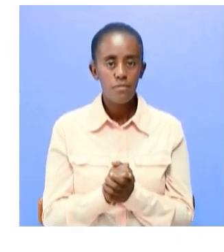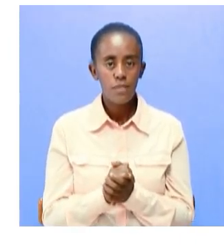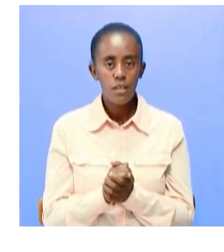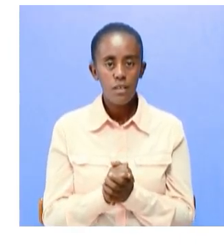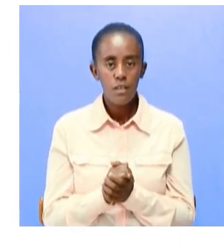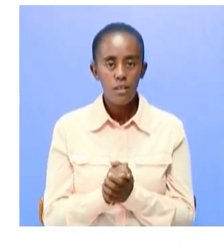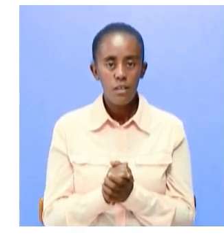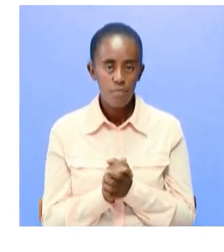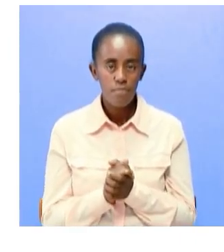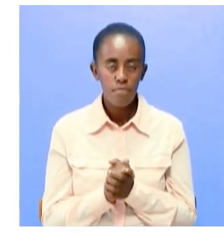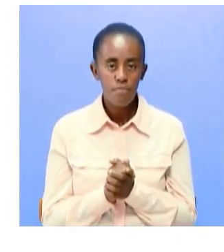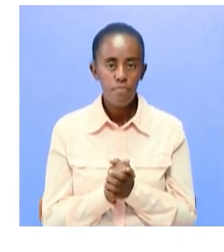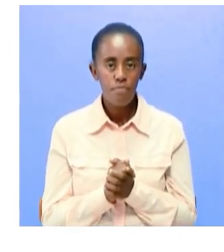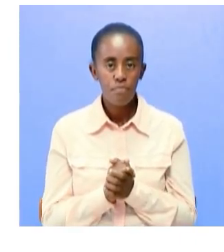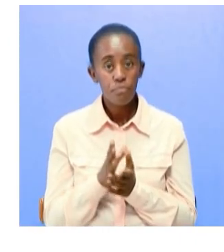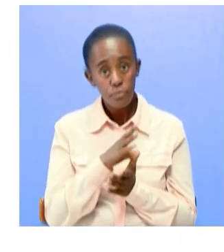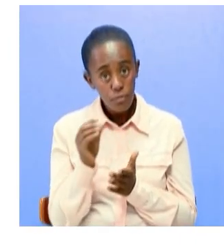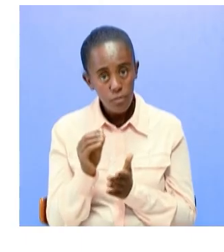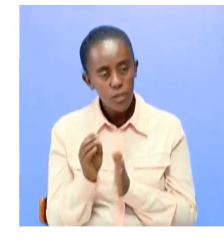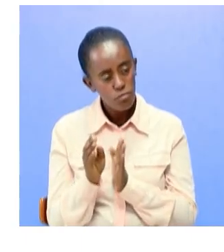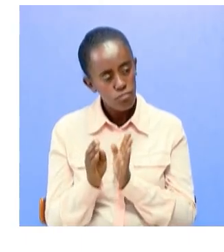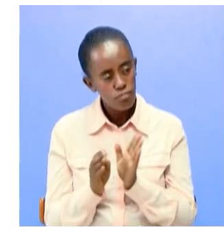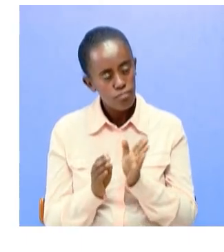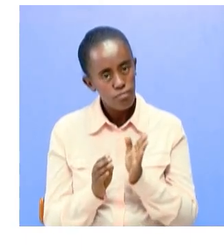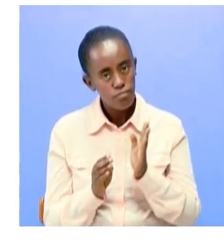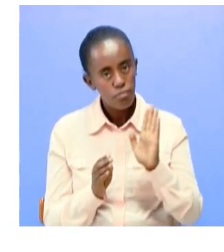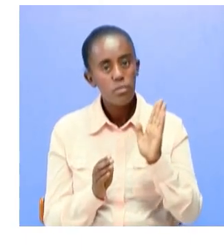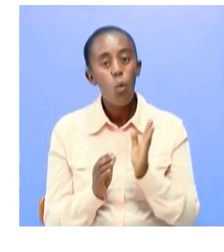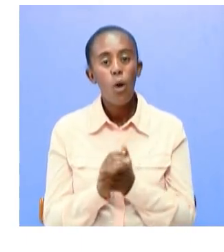Turn left and go ahead